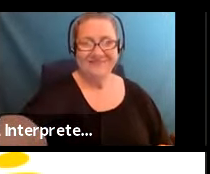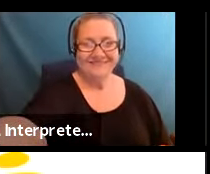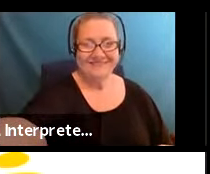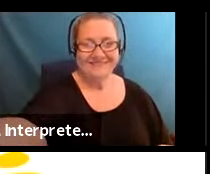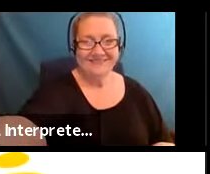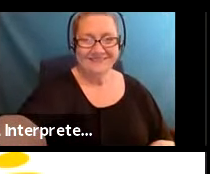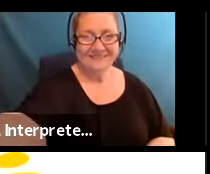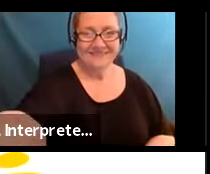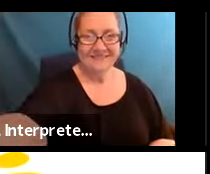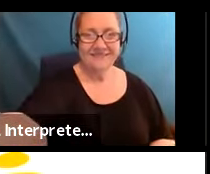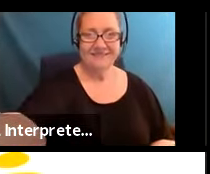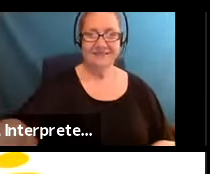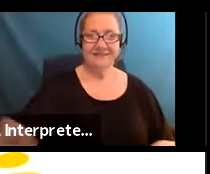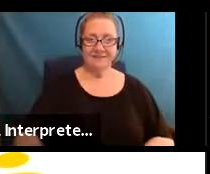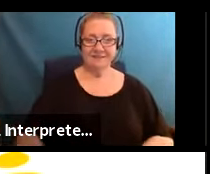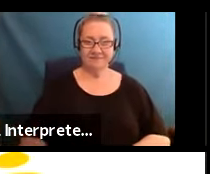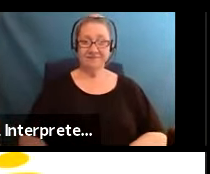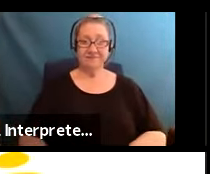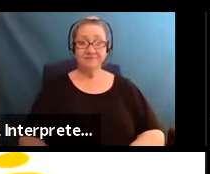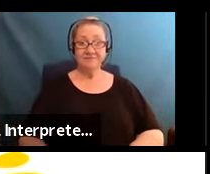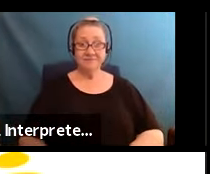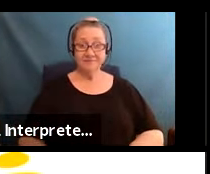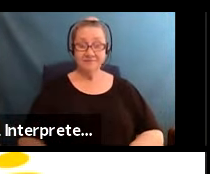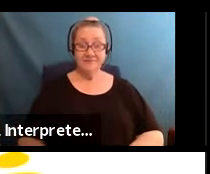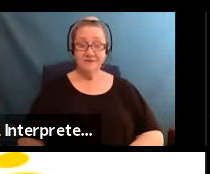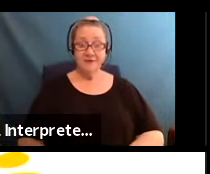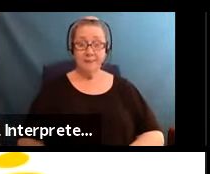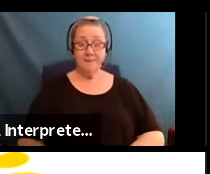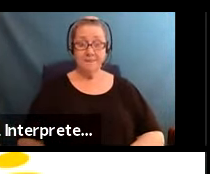to, if we can